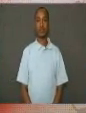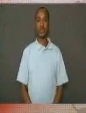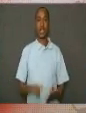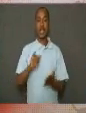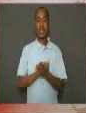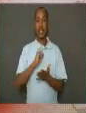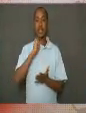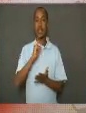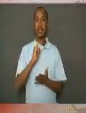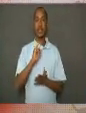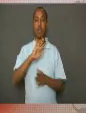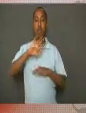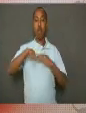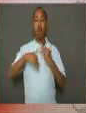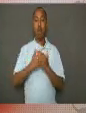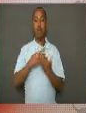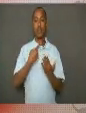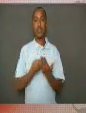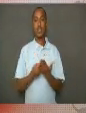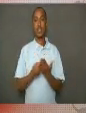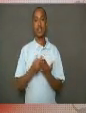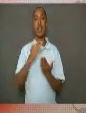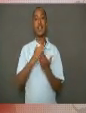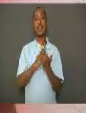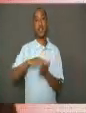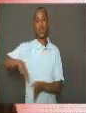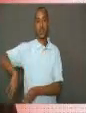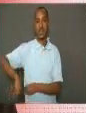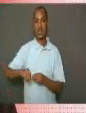That is all for this lesson, students.